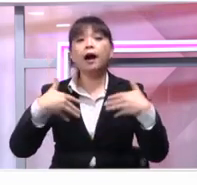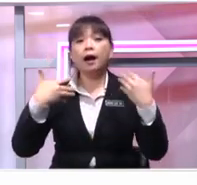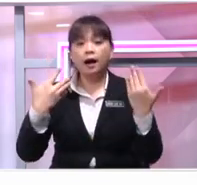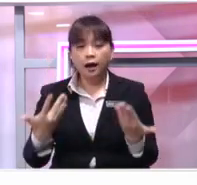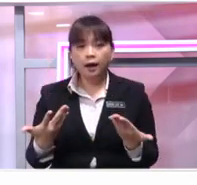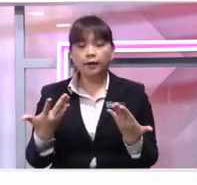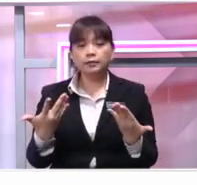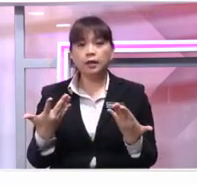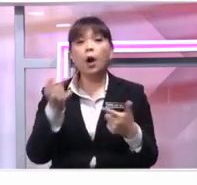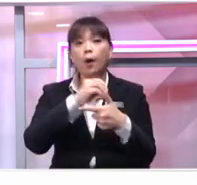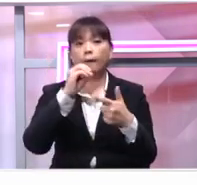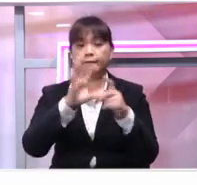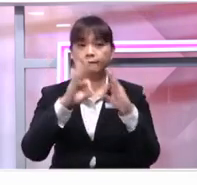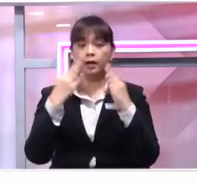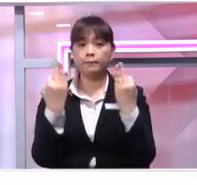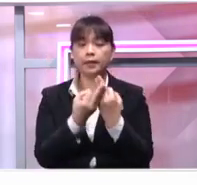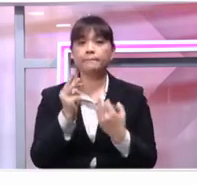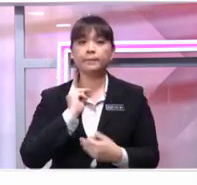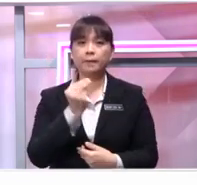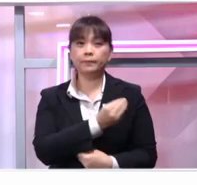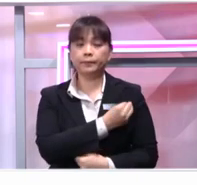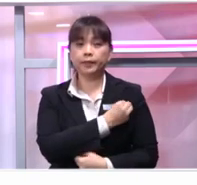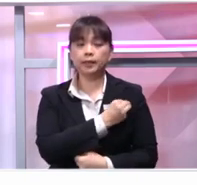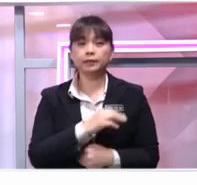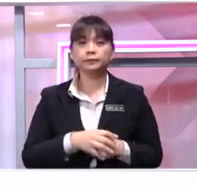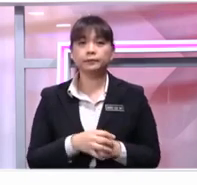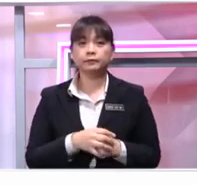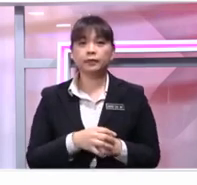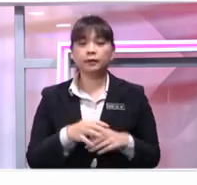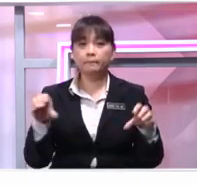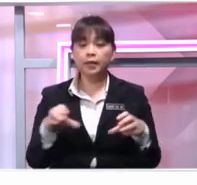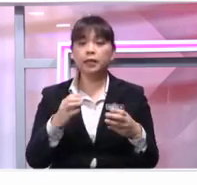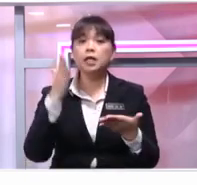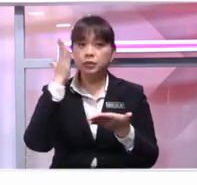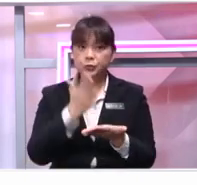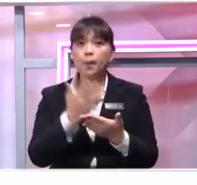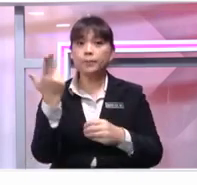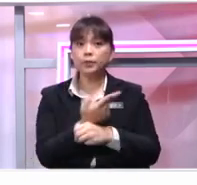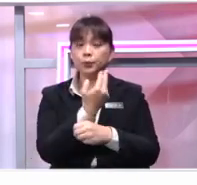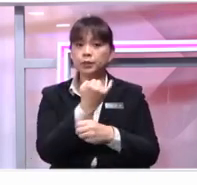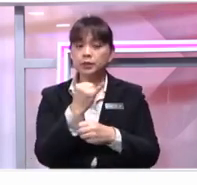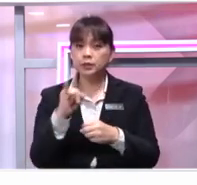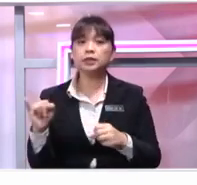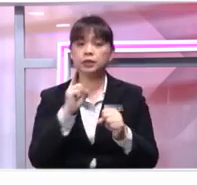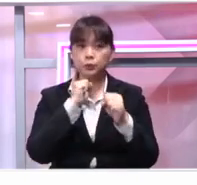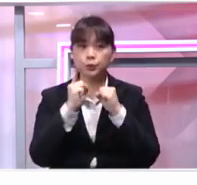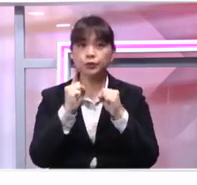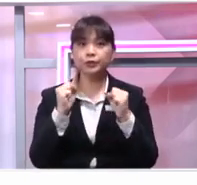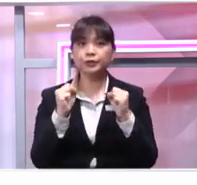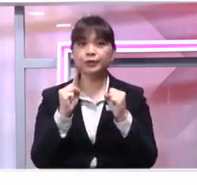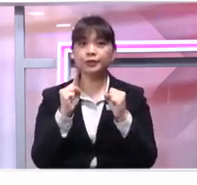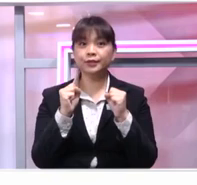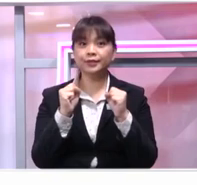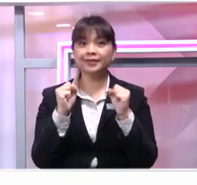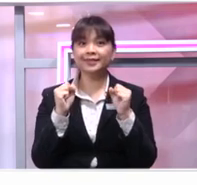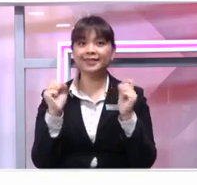family member might make him or her stop using social networking sites? Mm-hmm. That one is the bad. Yeah,